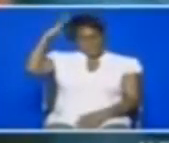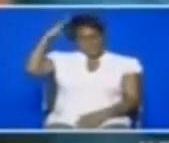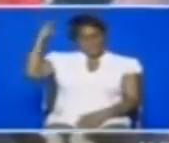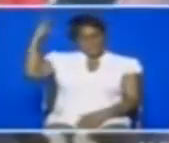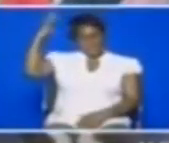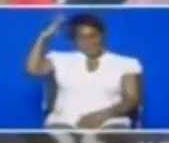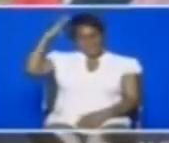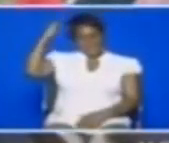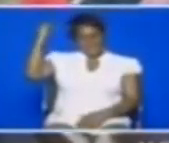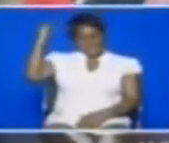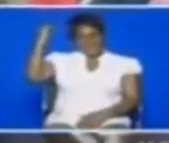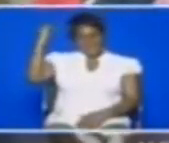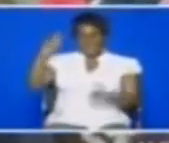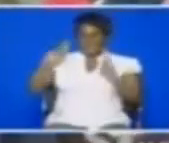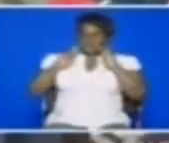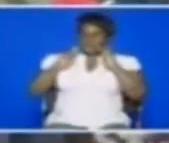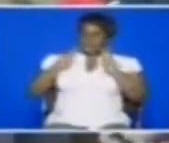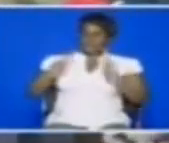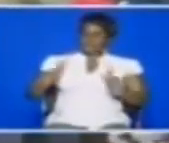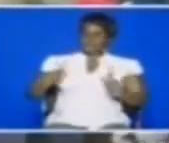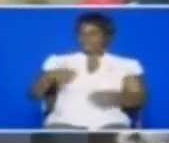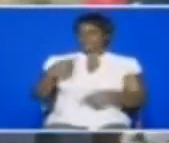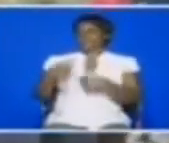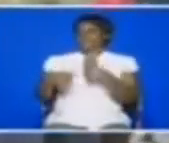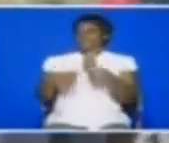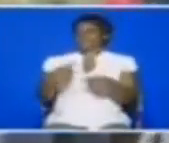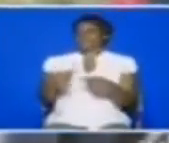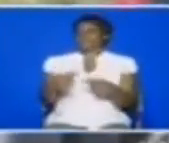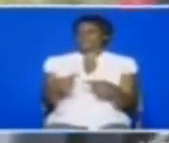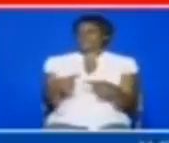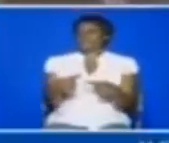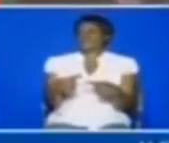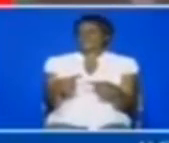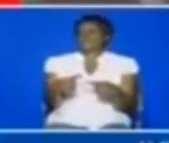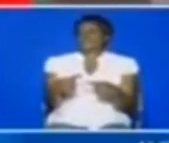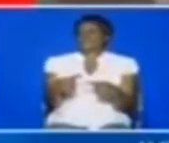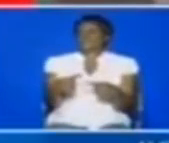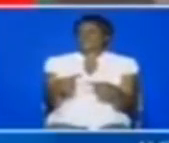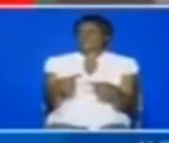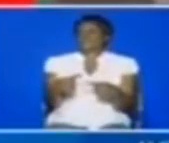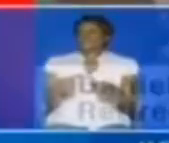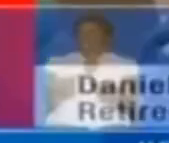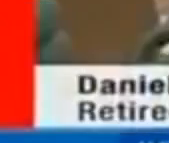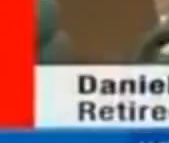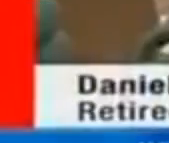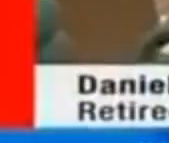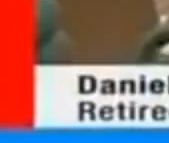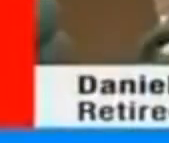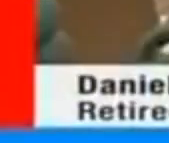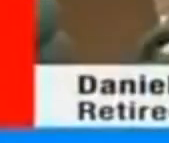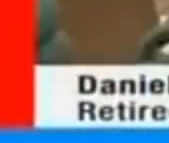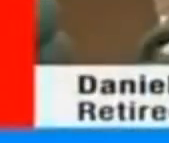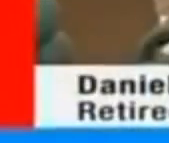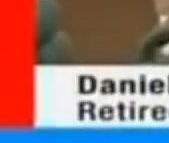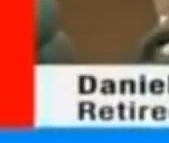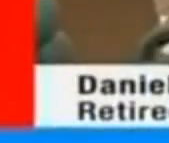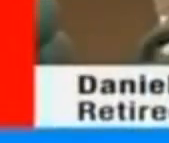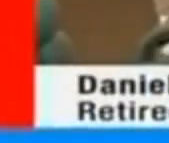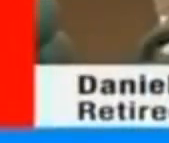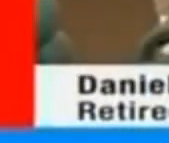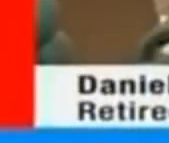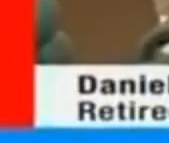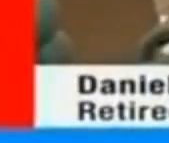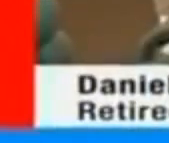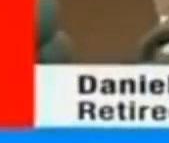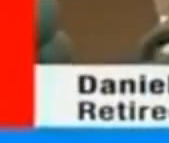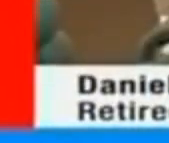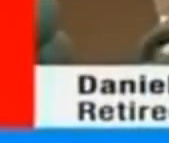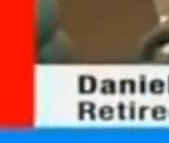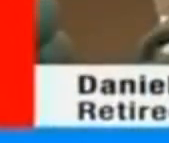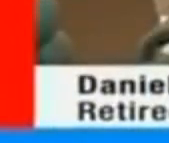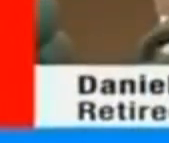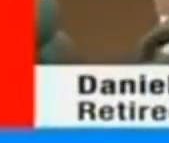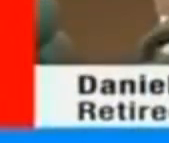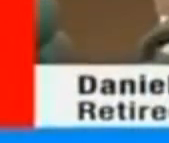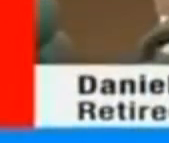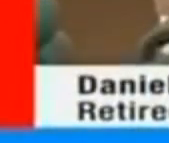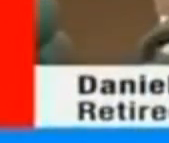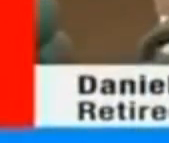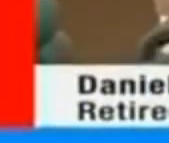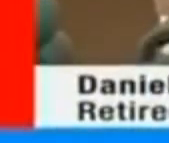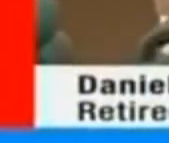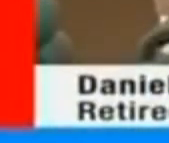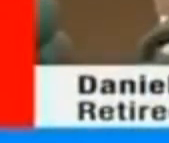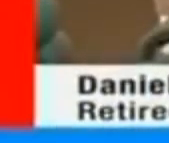its delicate peace process. In his condolence message, retired President Daniel Moi